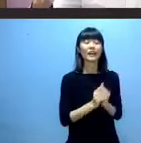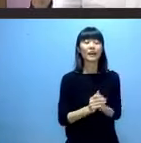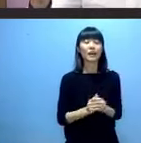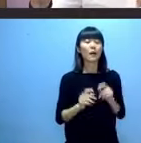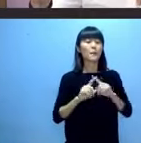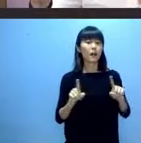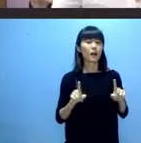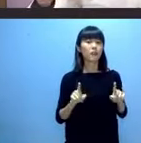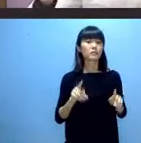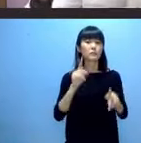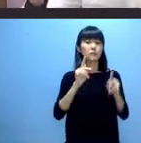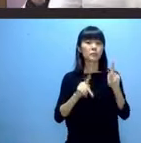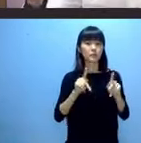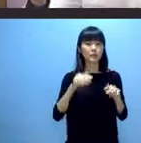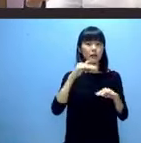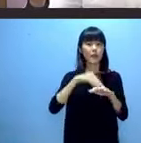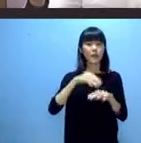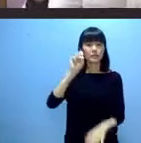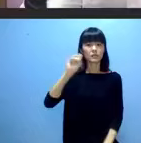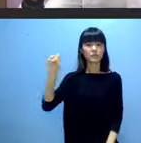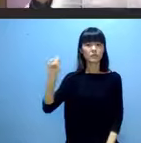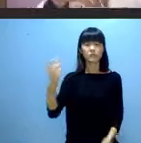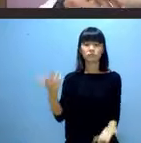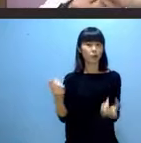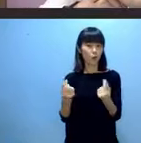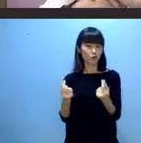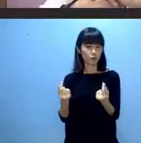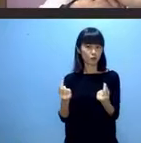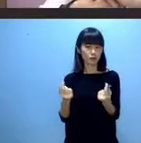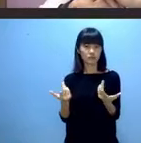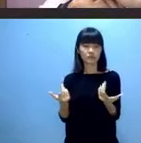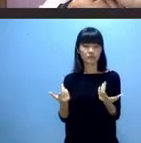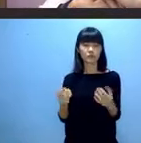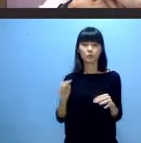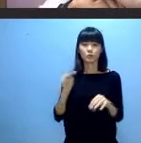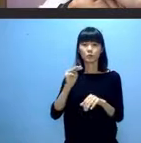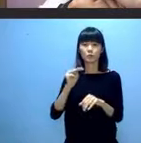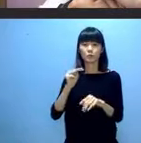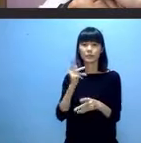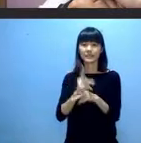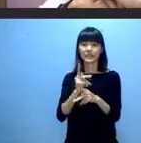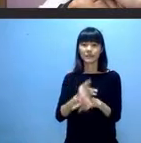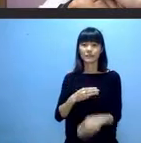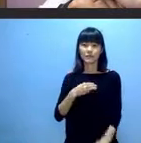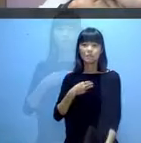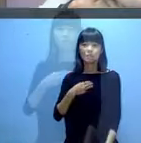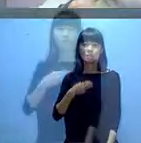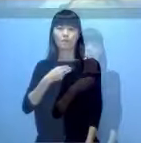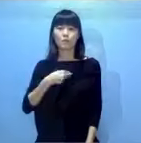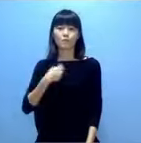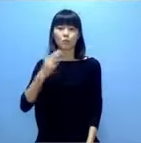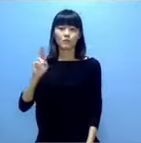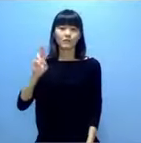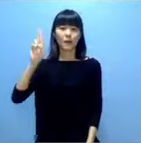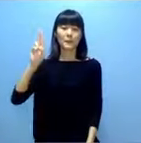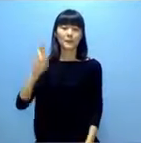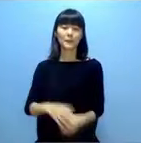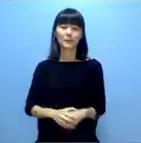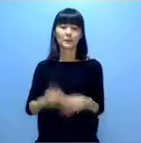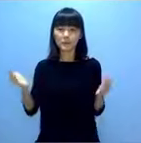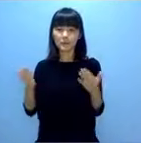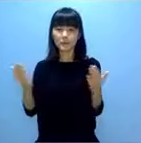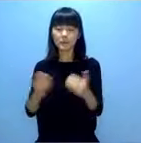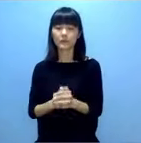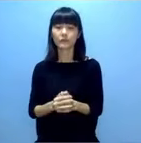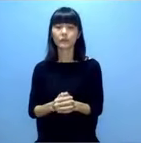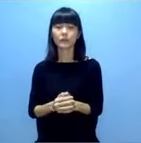the people at Society Staples, are you guys doing anything to sort of keep morale up? Yeah, so our team is still very small. Currently,